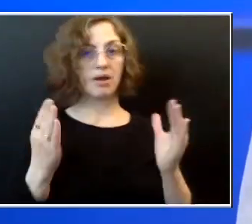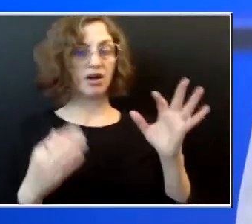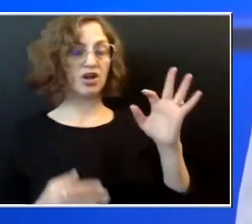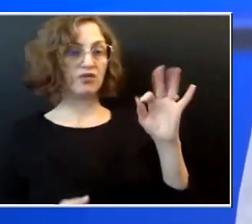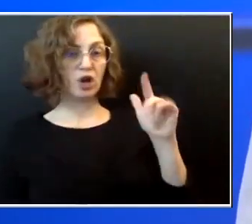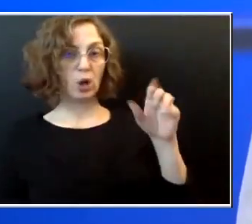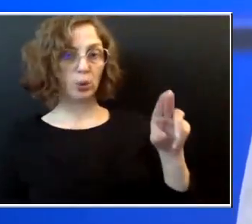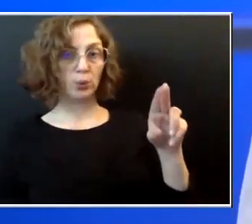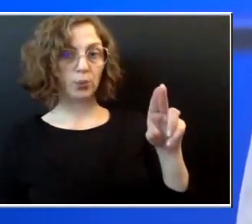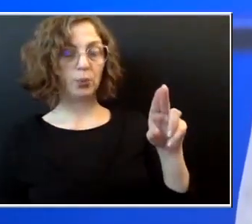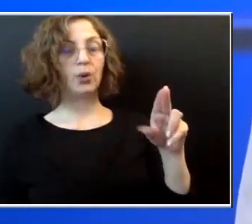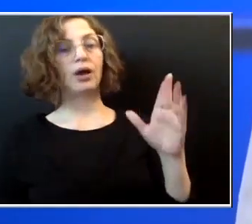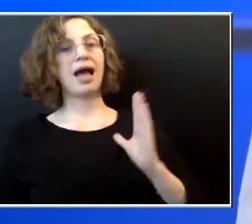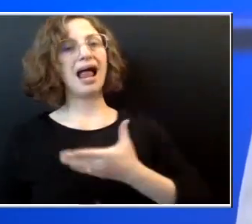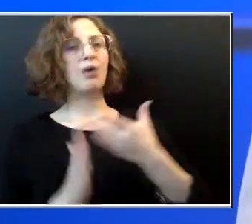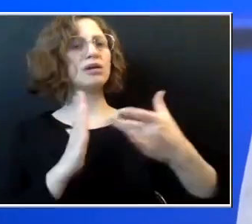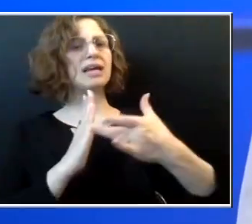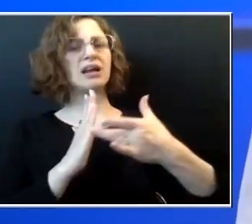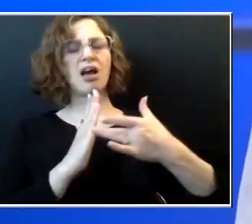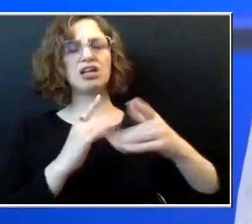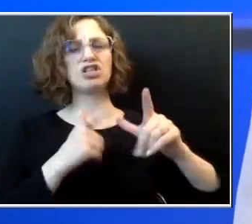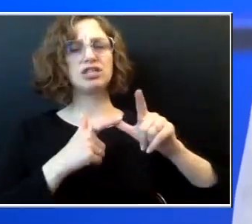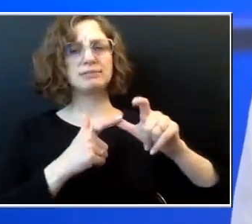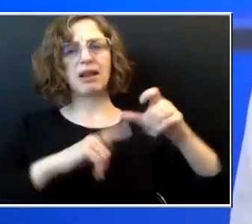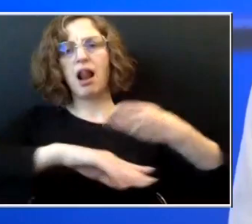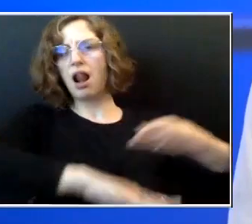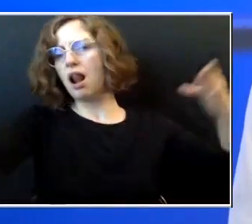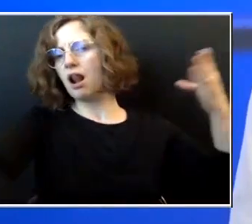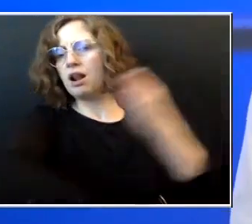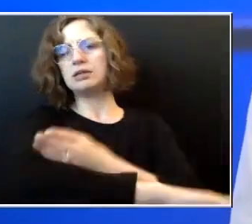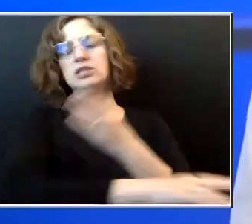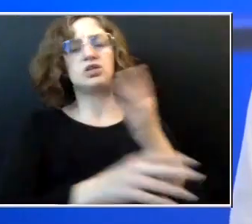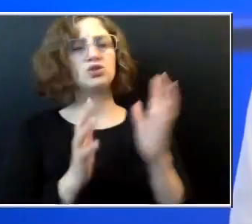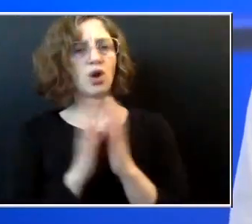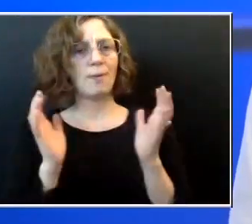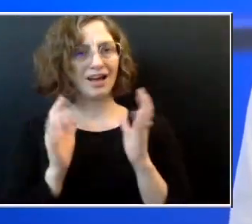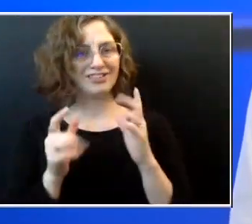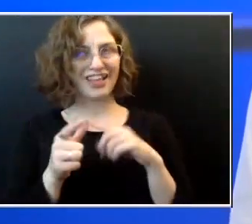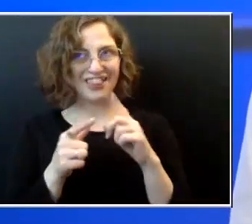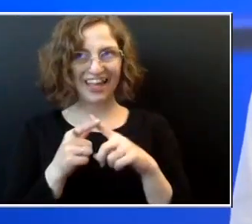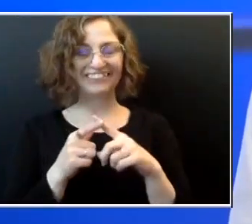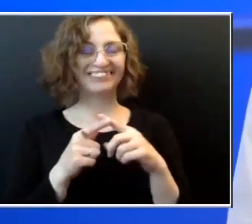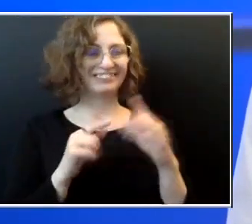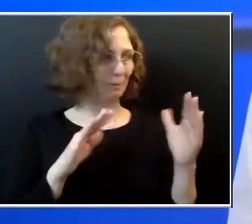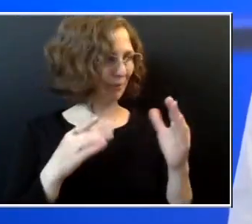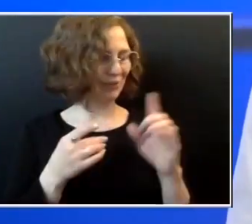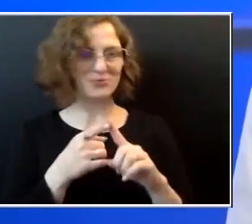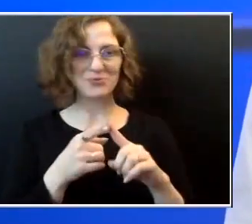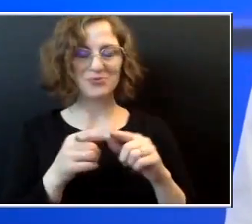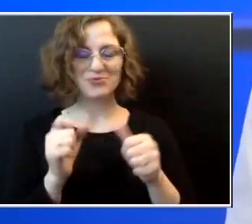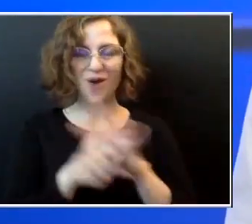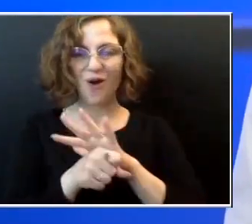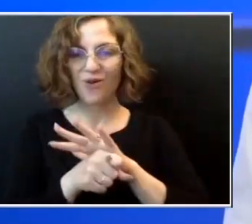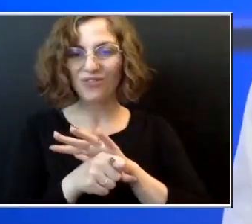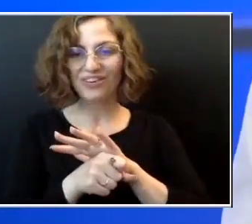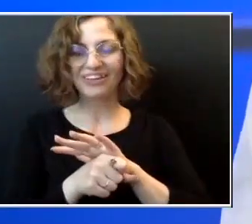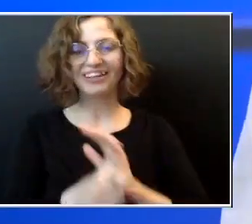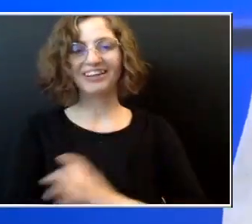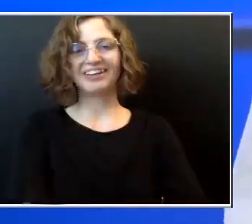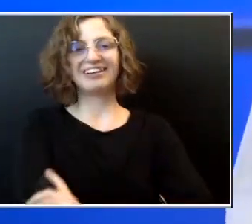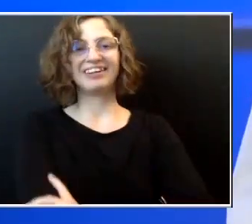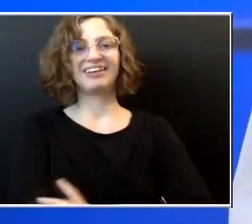technology just improved so greatly then come to COVID. And COVID. So in influenza, between identifying the